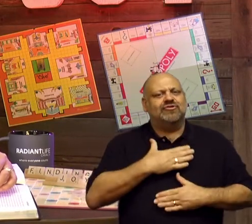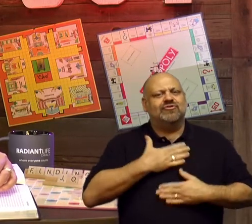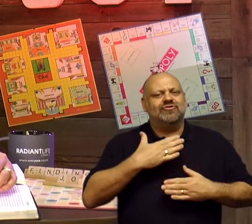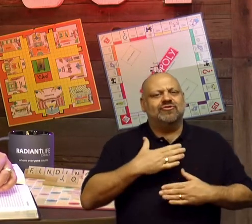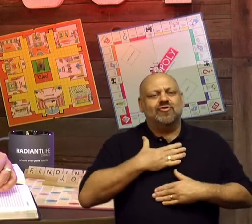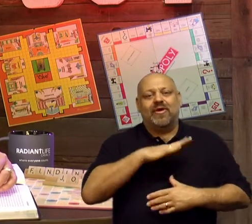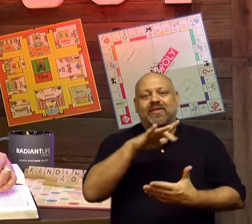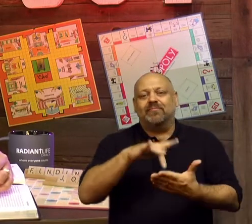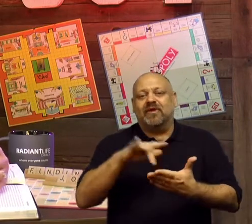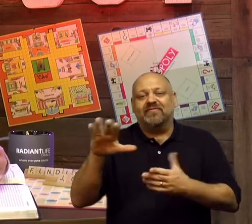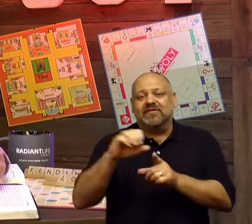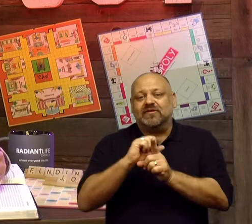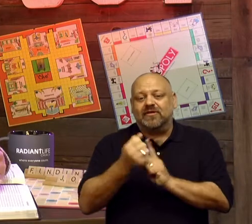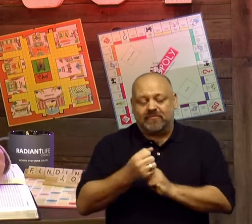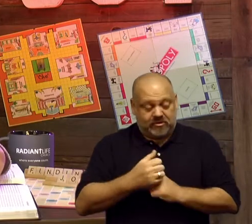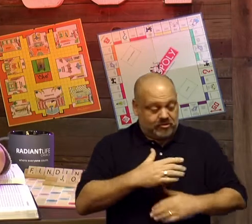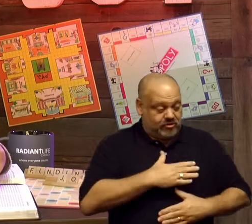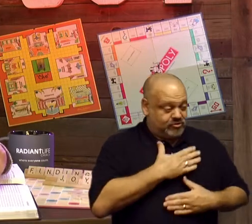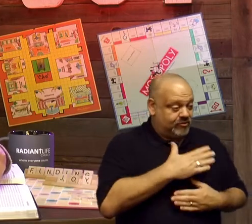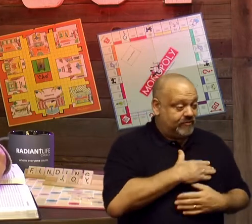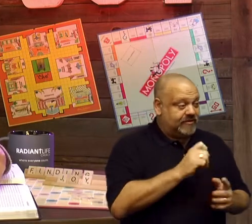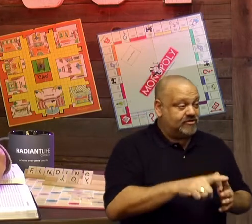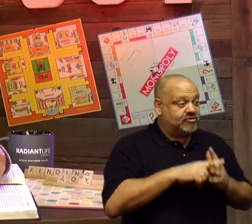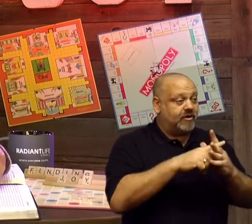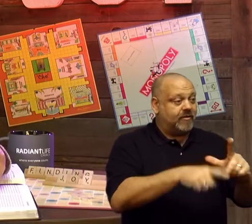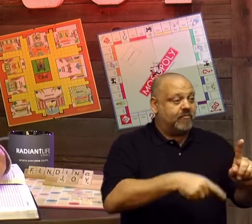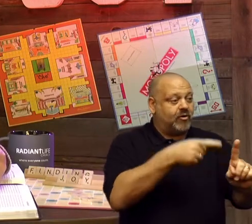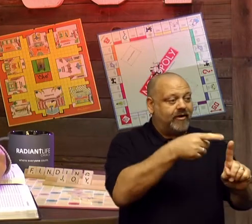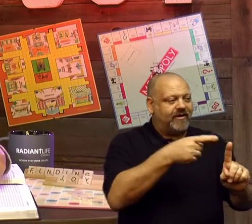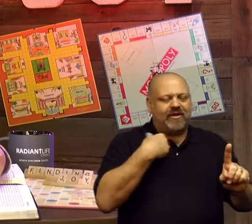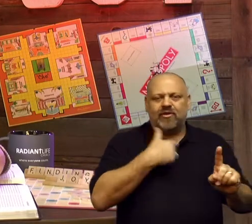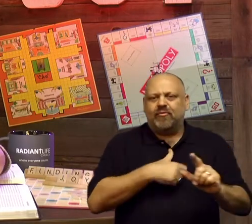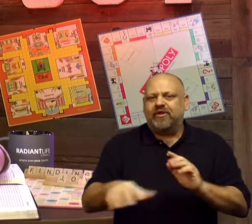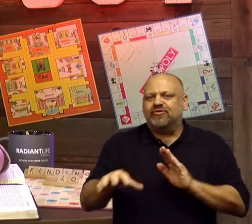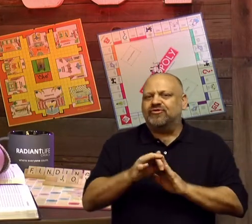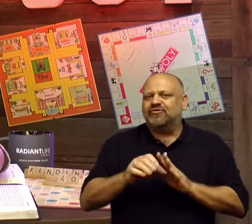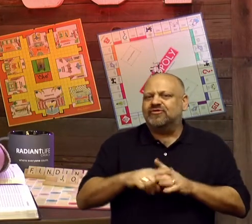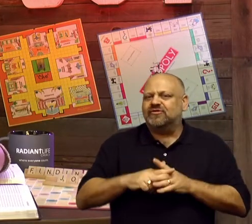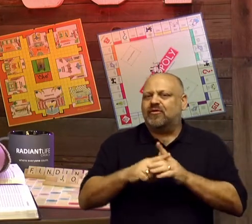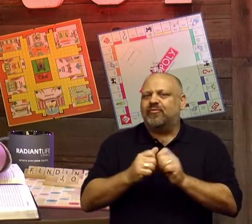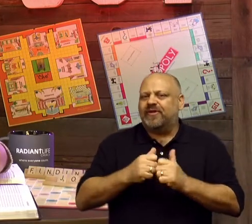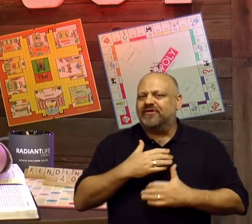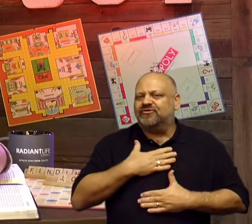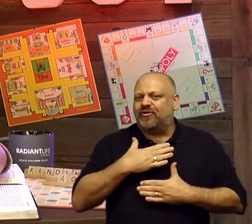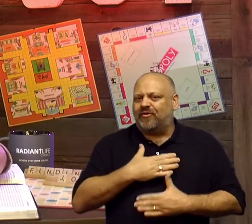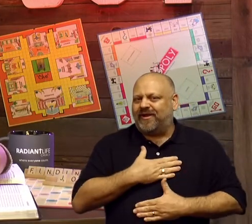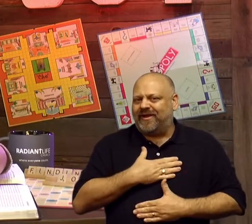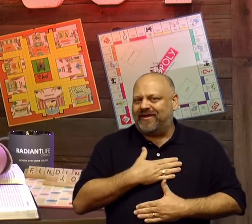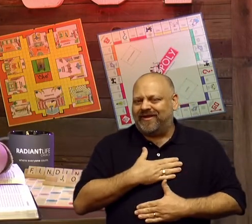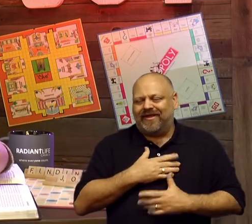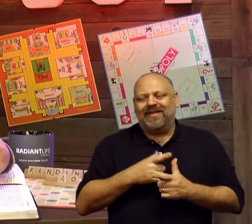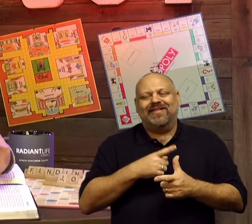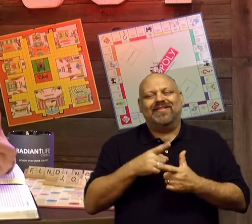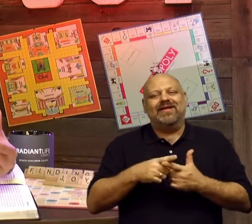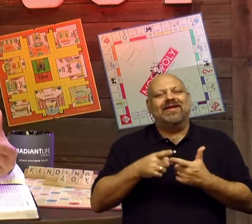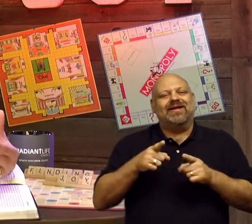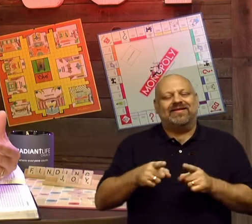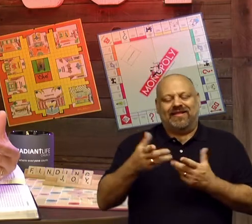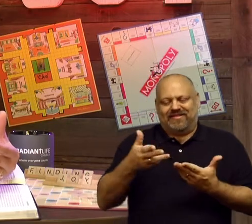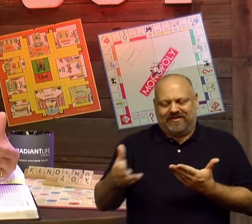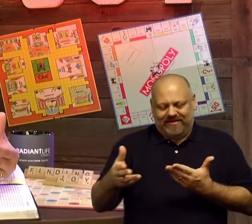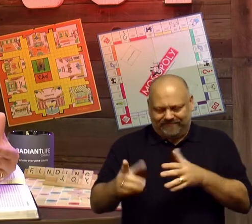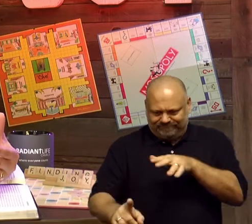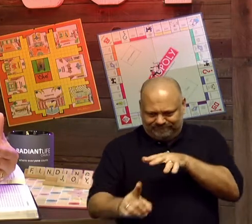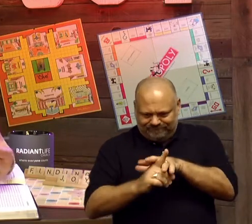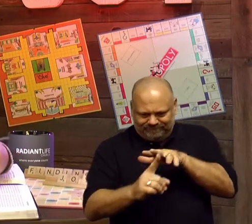his circumstance. Joy was his starting point. If we choose to start with joy, then as